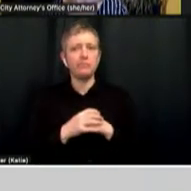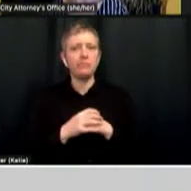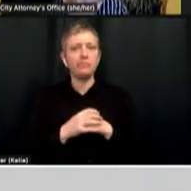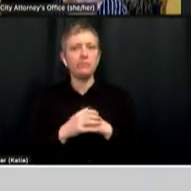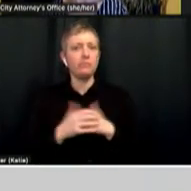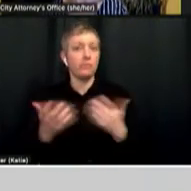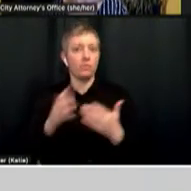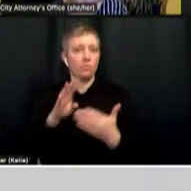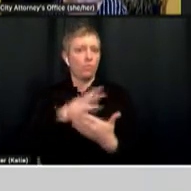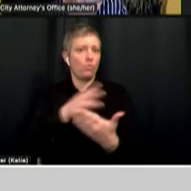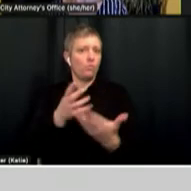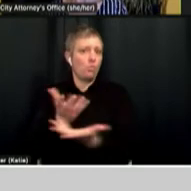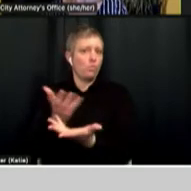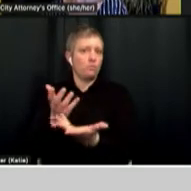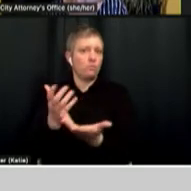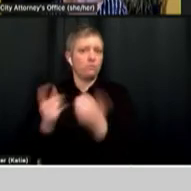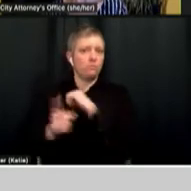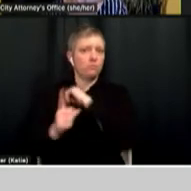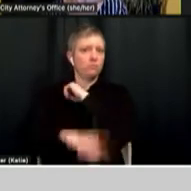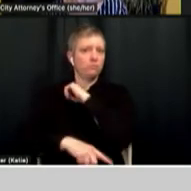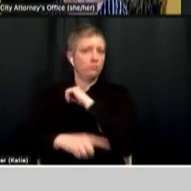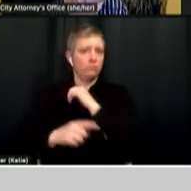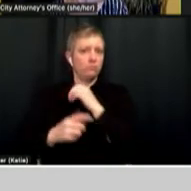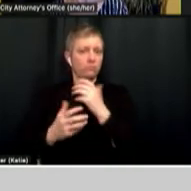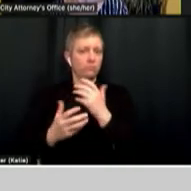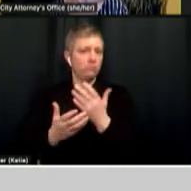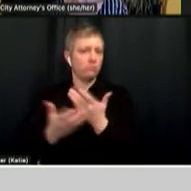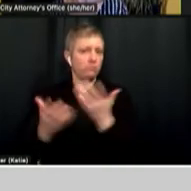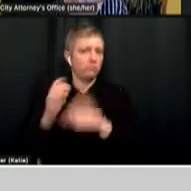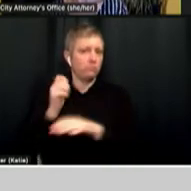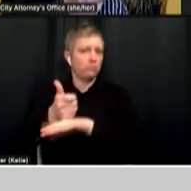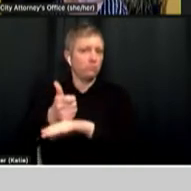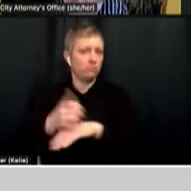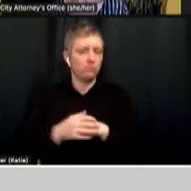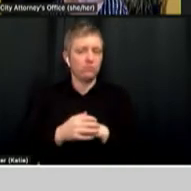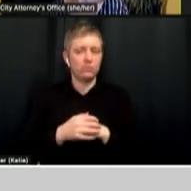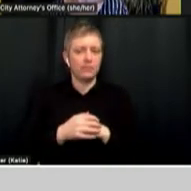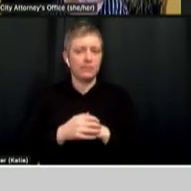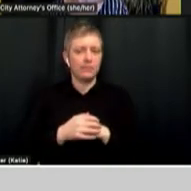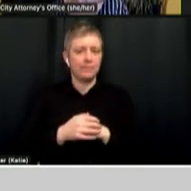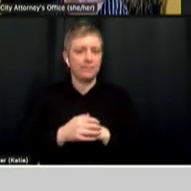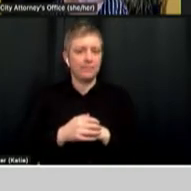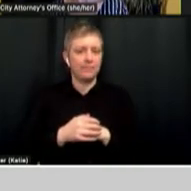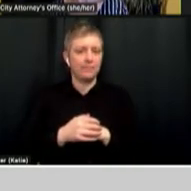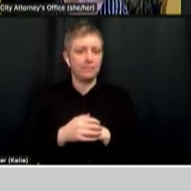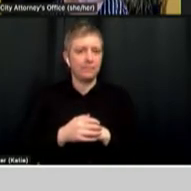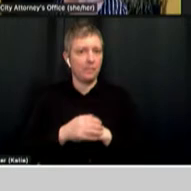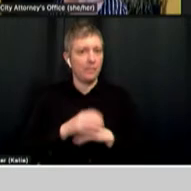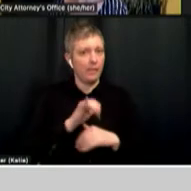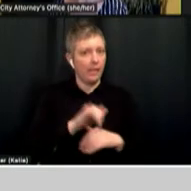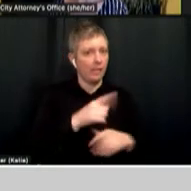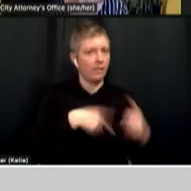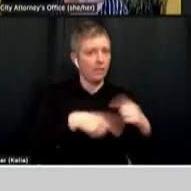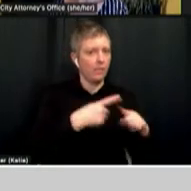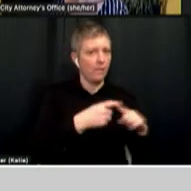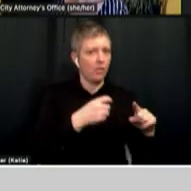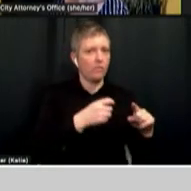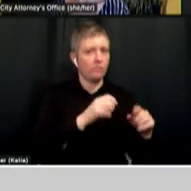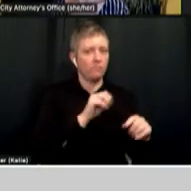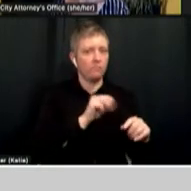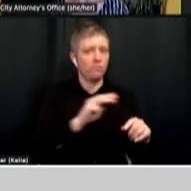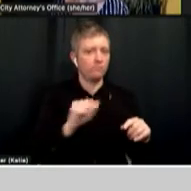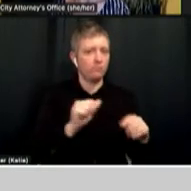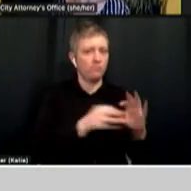which came out of the pushing by the AMAC coalition and the settlement